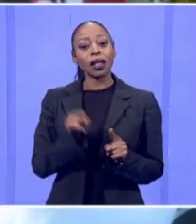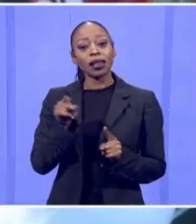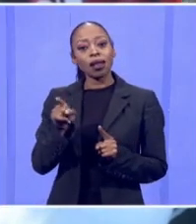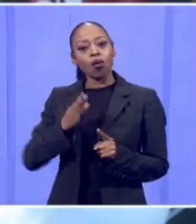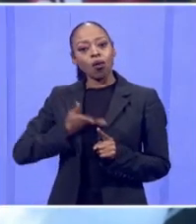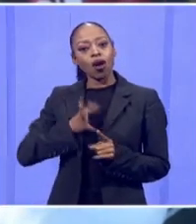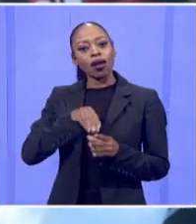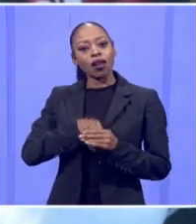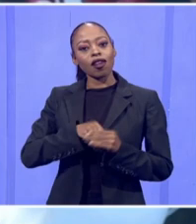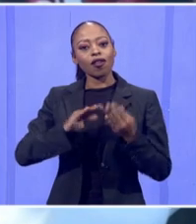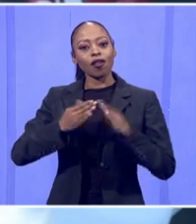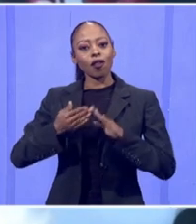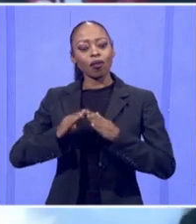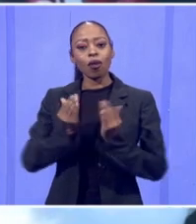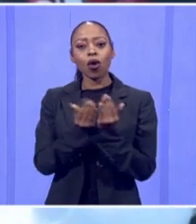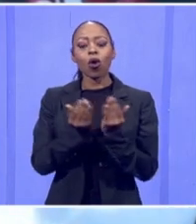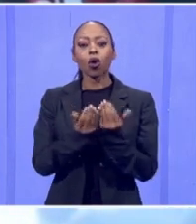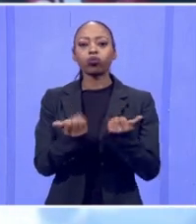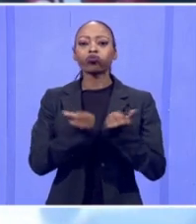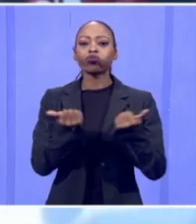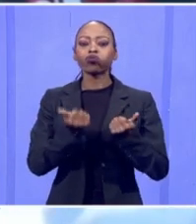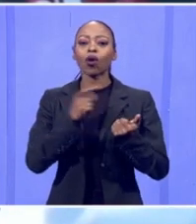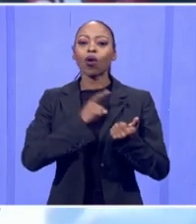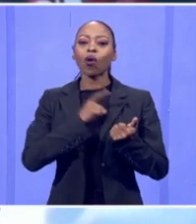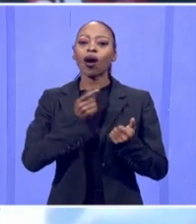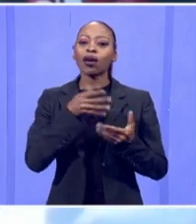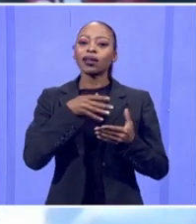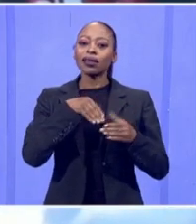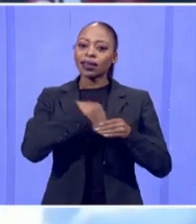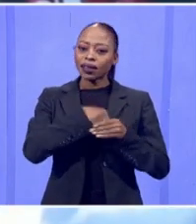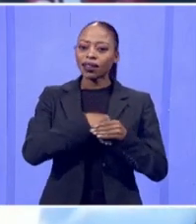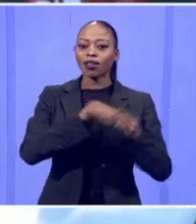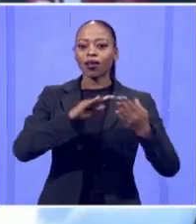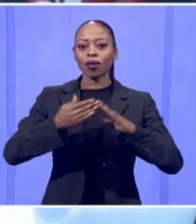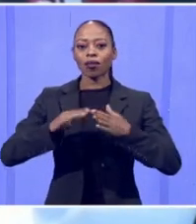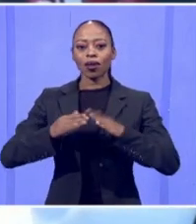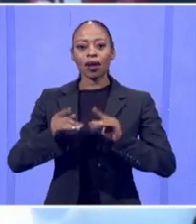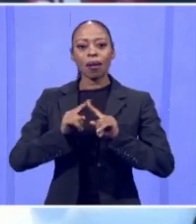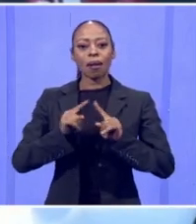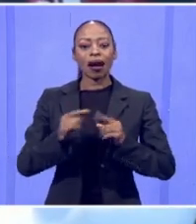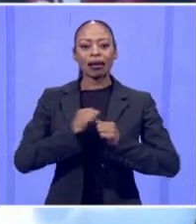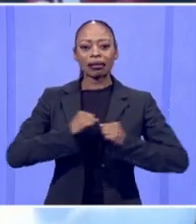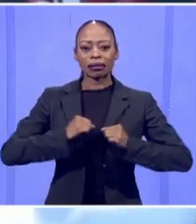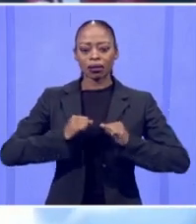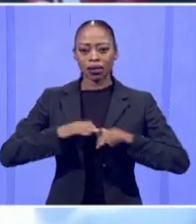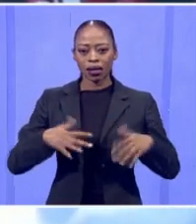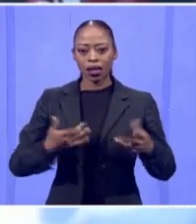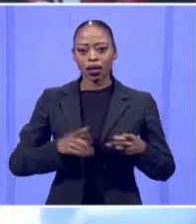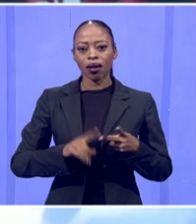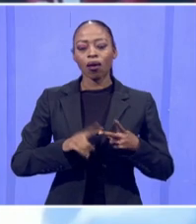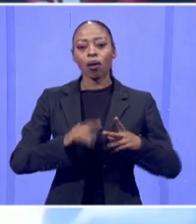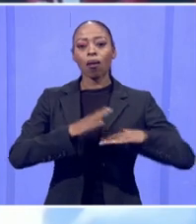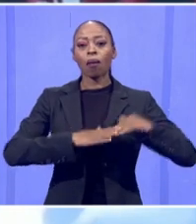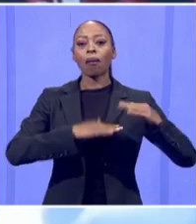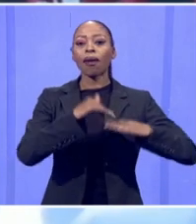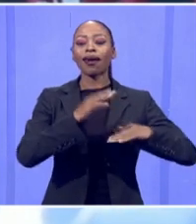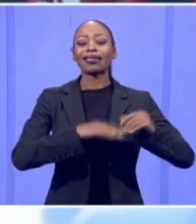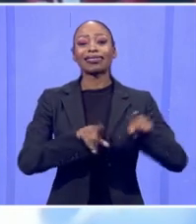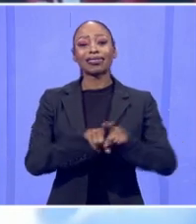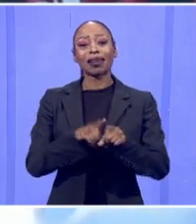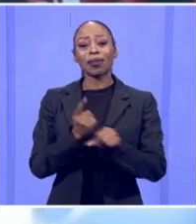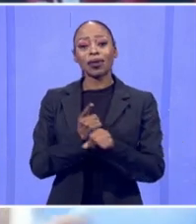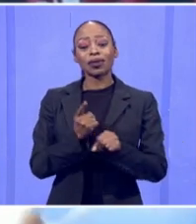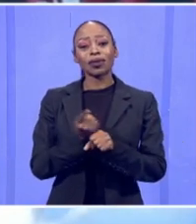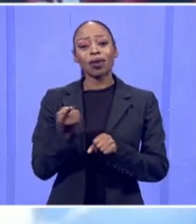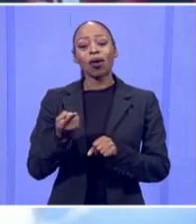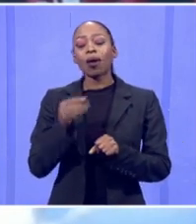So that school is well placed because it's right inside the community, but you can see there's no space, the infrastructure, and it's going to be